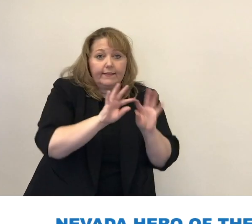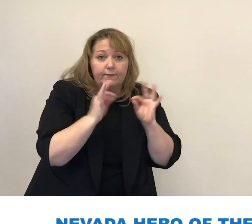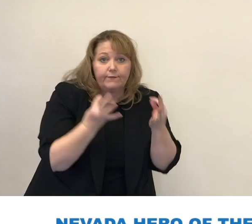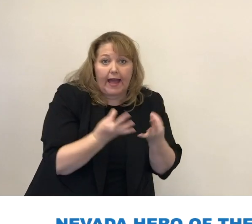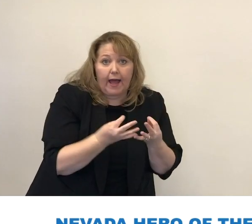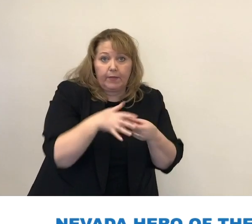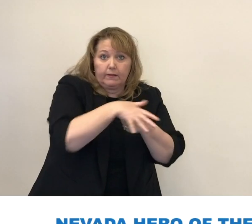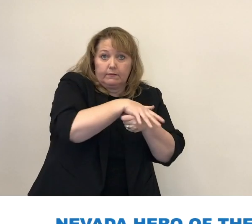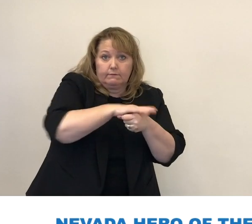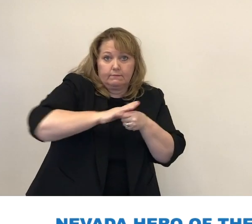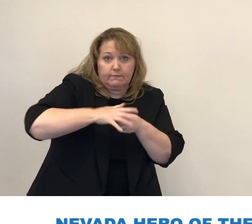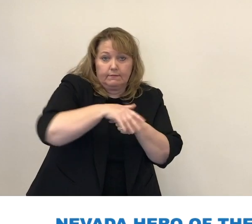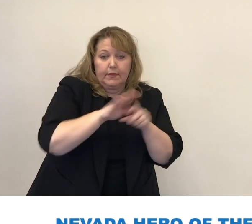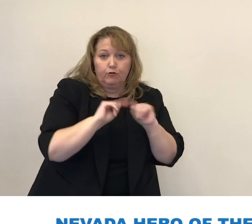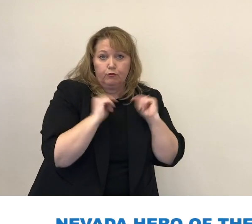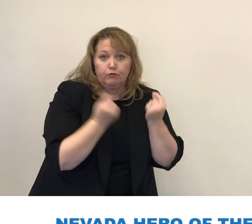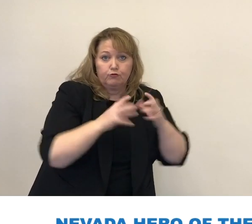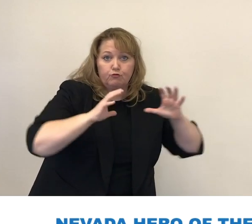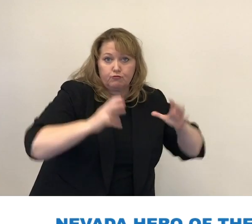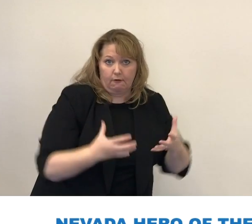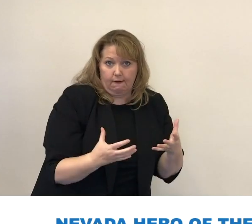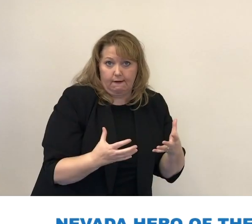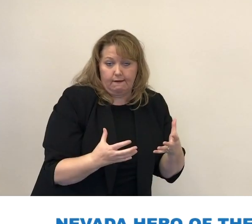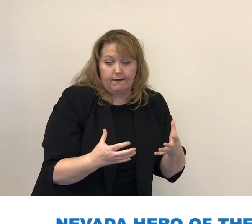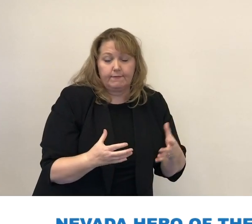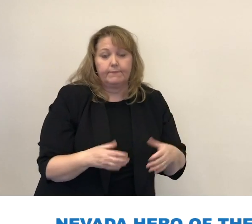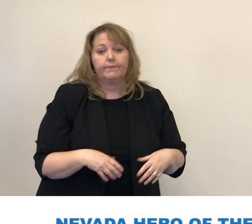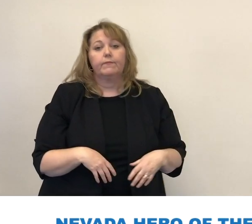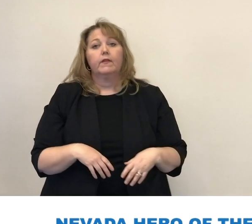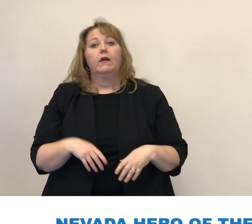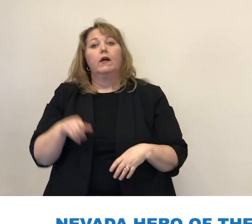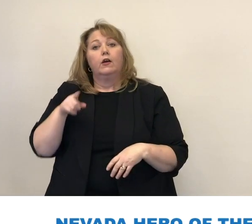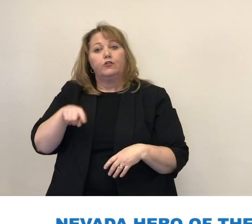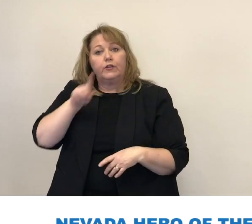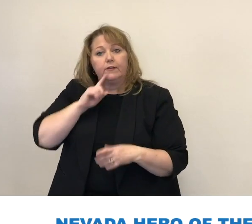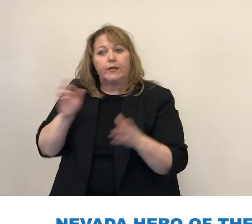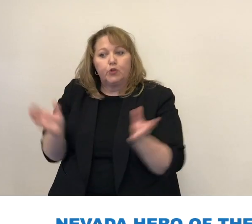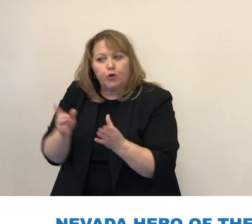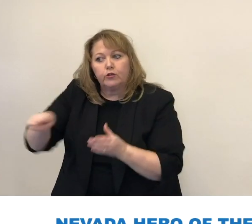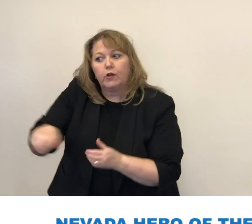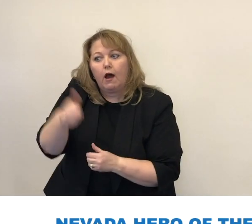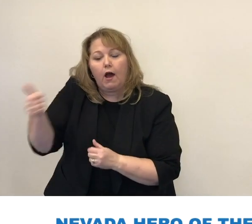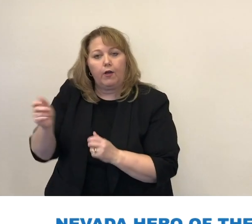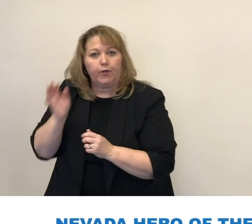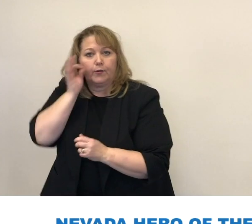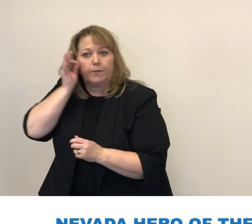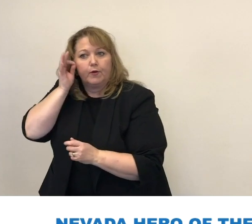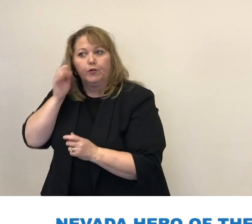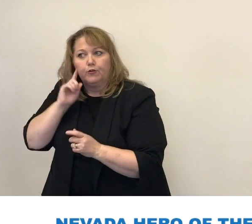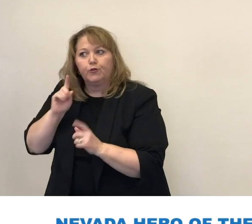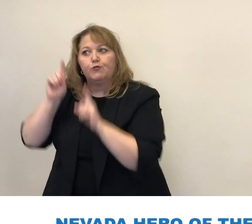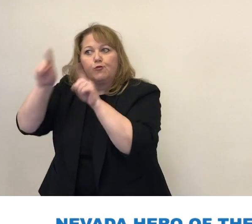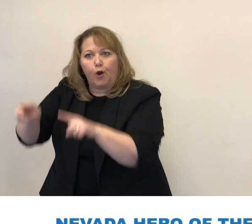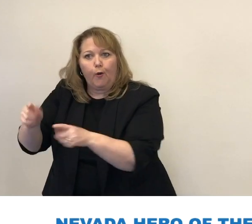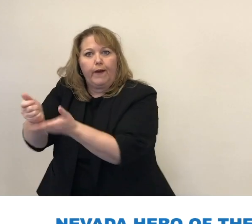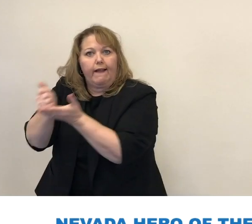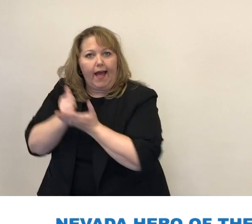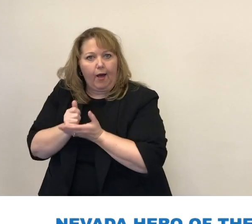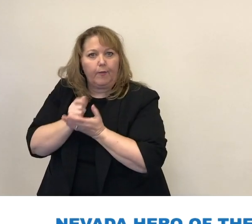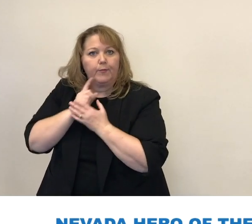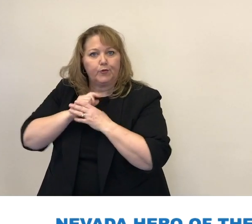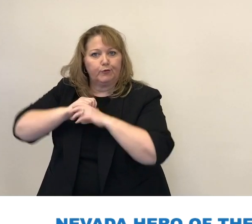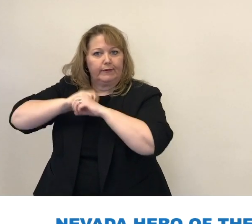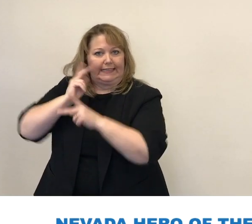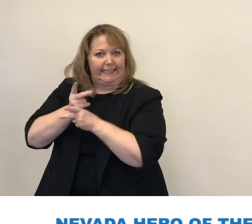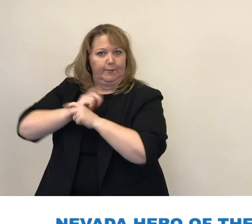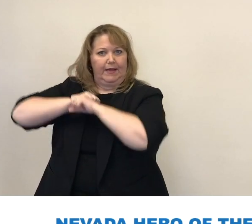communities and how to be responsible relative to our most vulnerable populations. Thank you, Autumn, for all that you're doing for